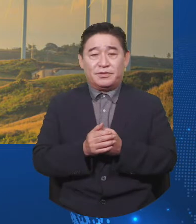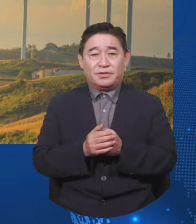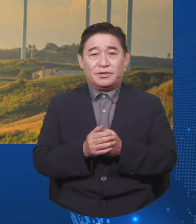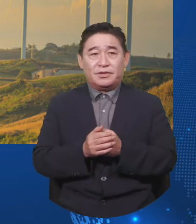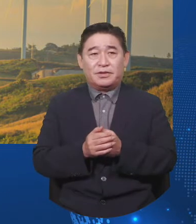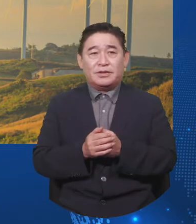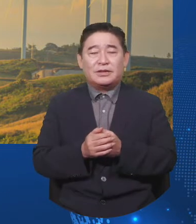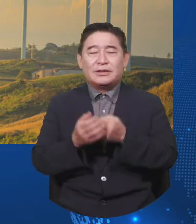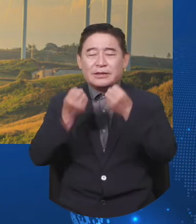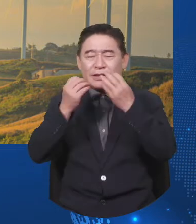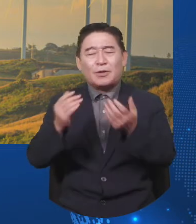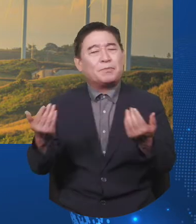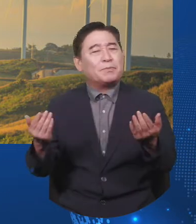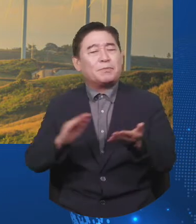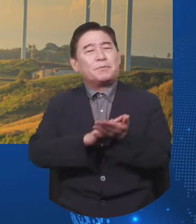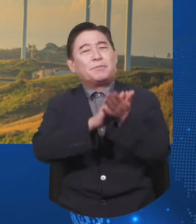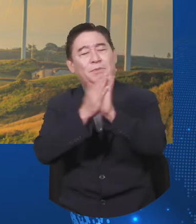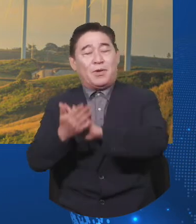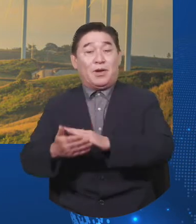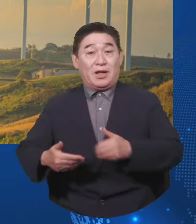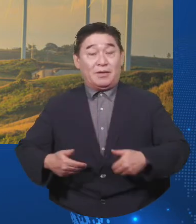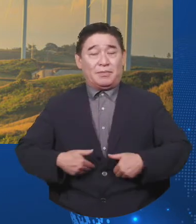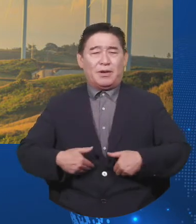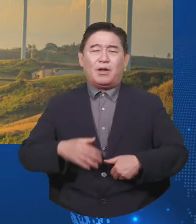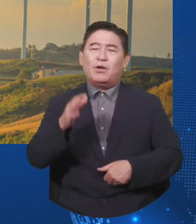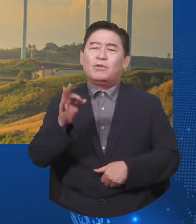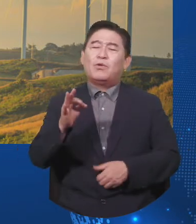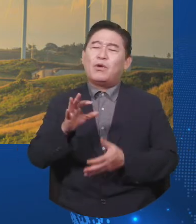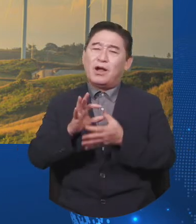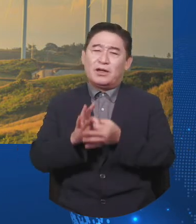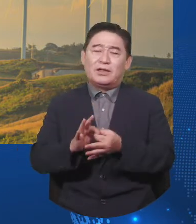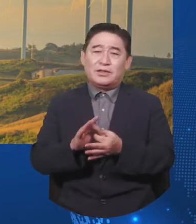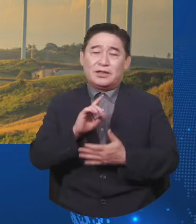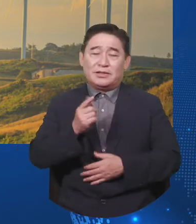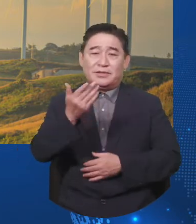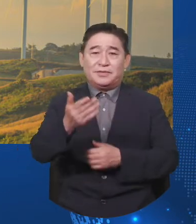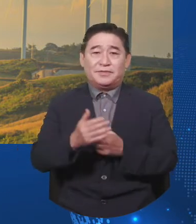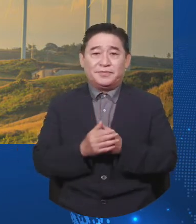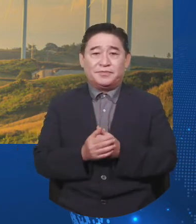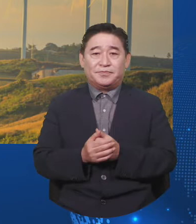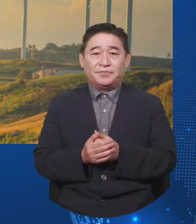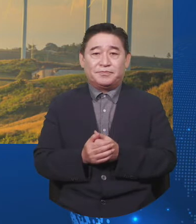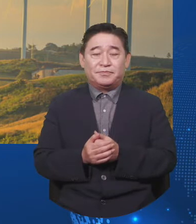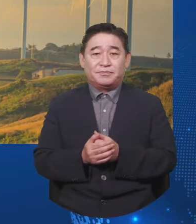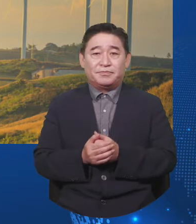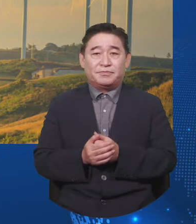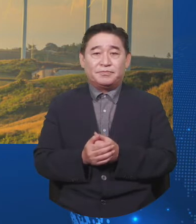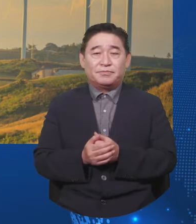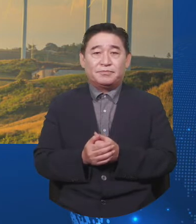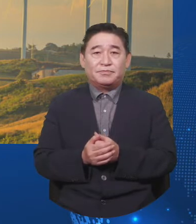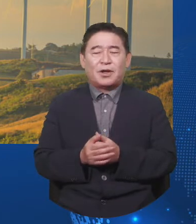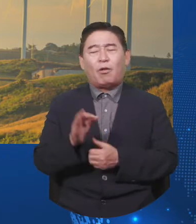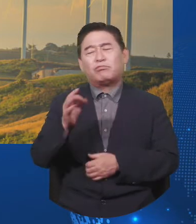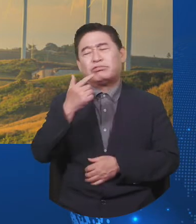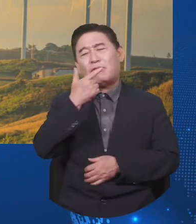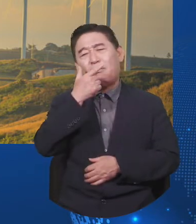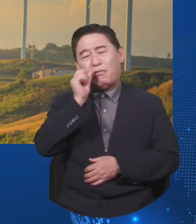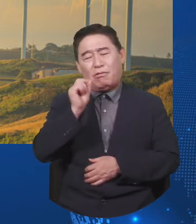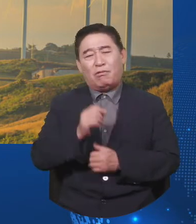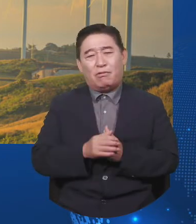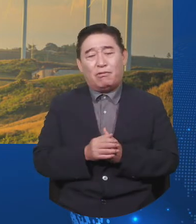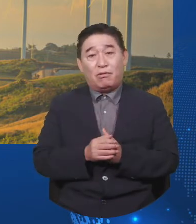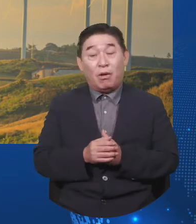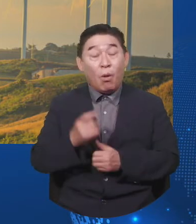hard facts. Let me start with the money. We'll need to find money because investments in energy are